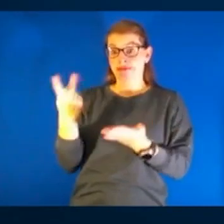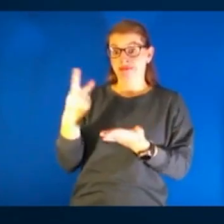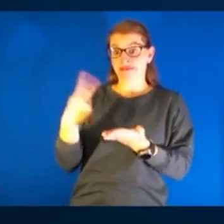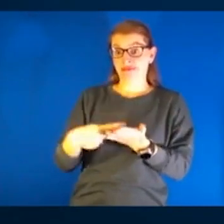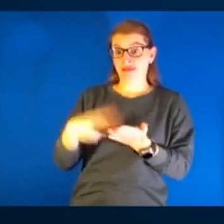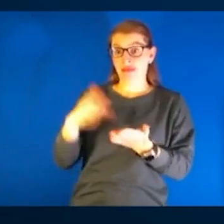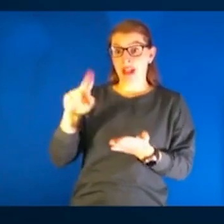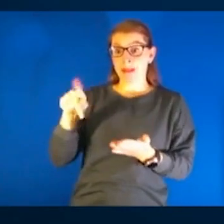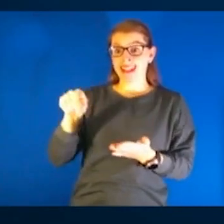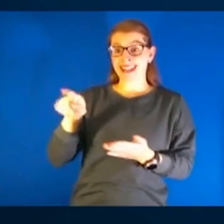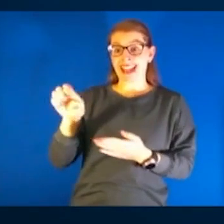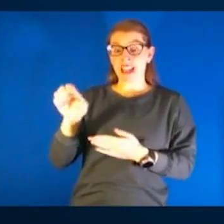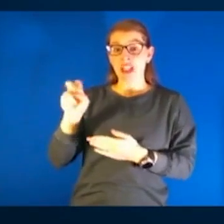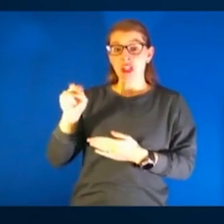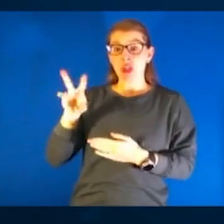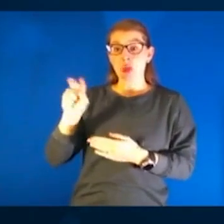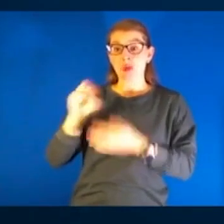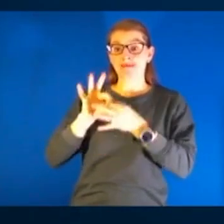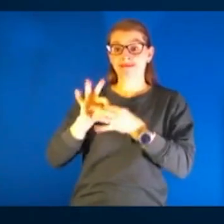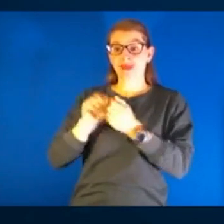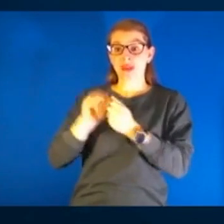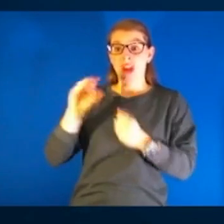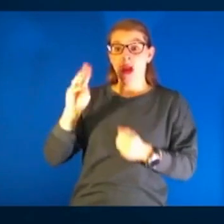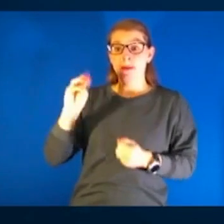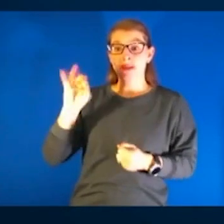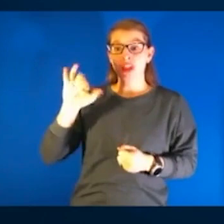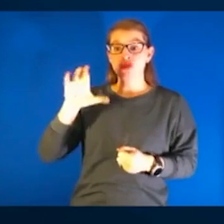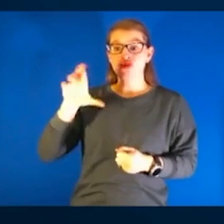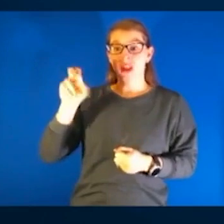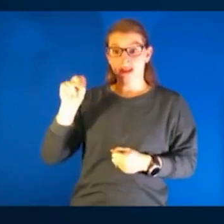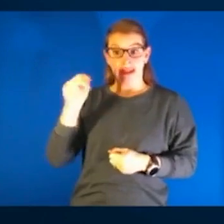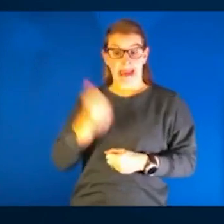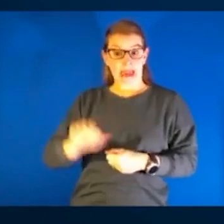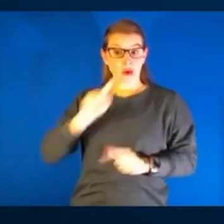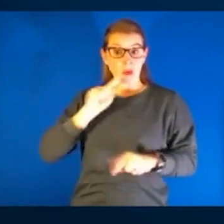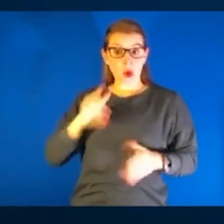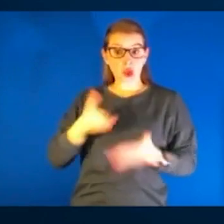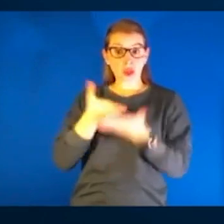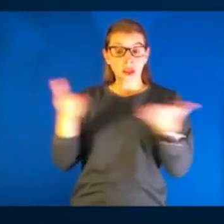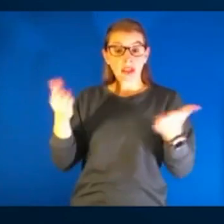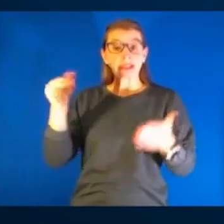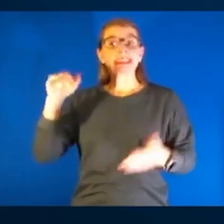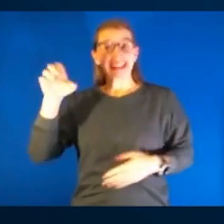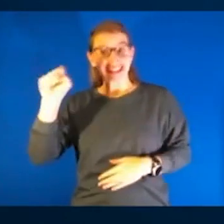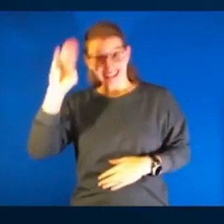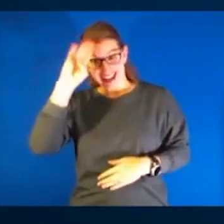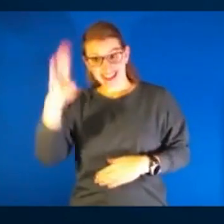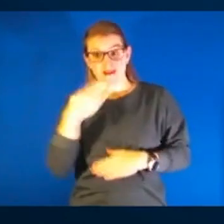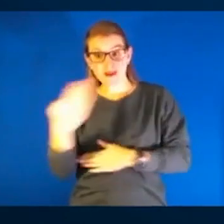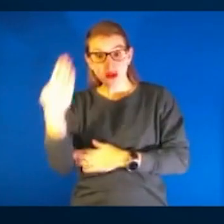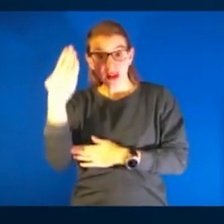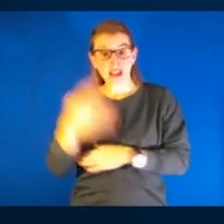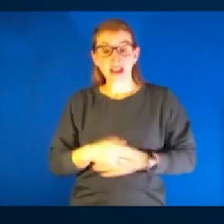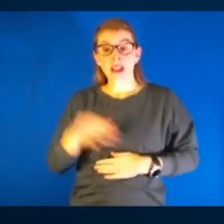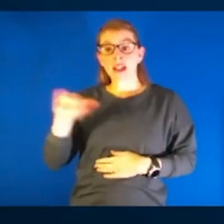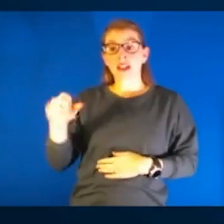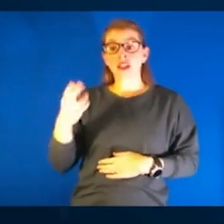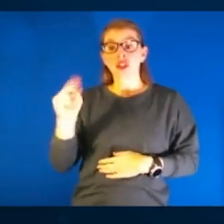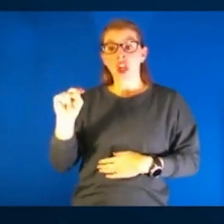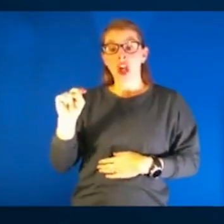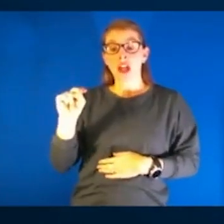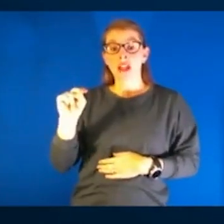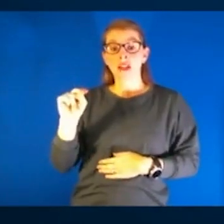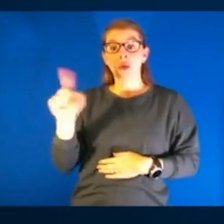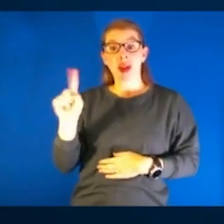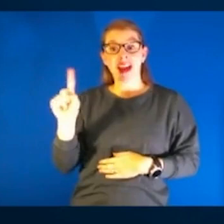around Omicron. All right, let's do it. Any reporters on the line? Yes, good morning. This is John Pepitone over at Channel